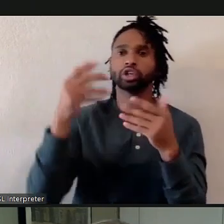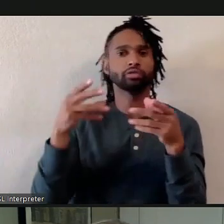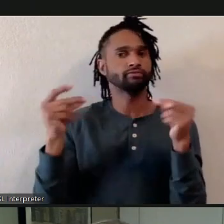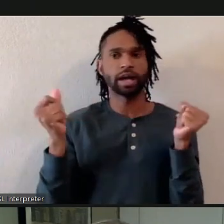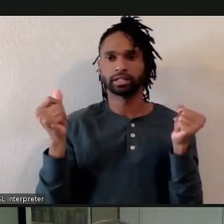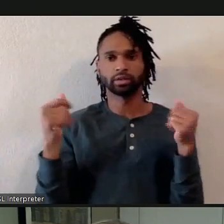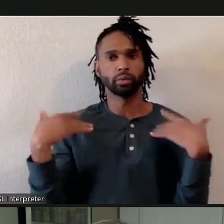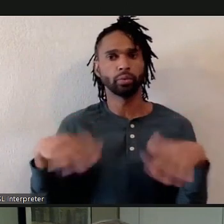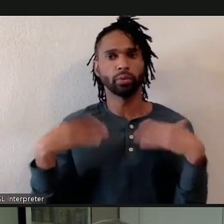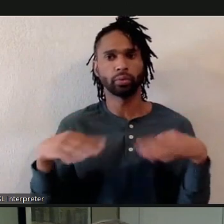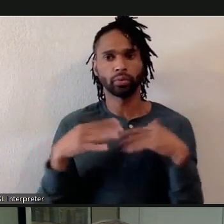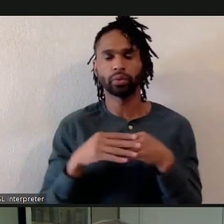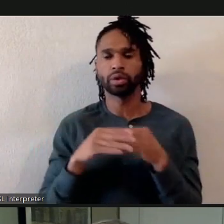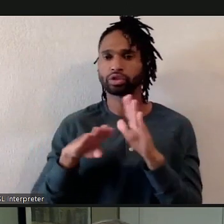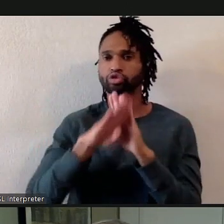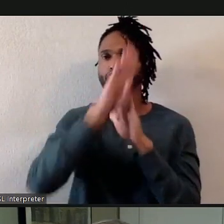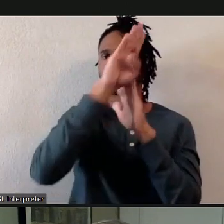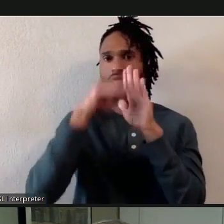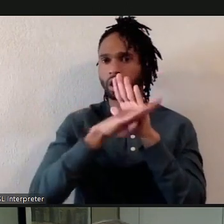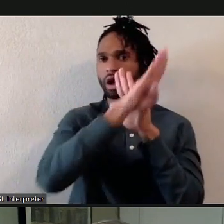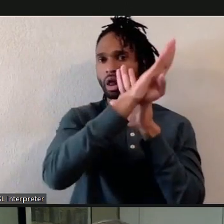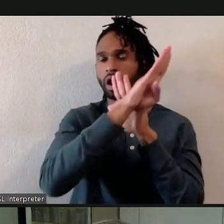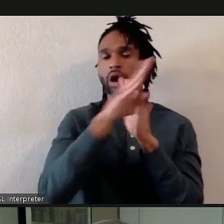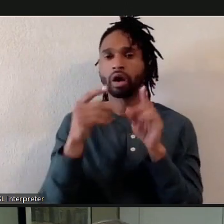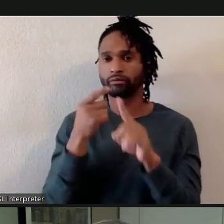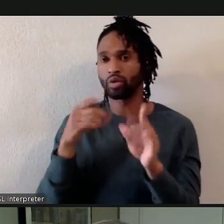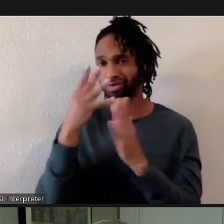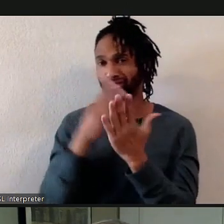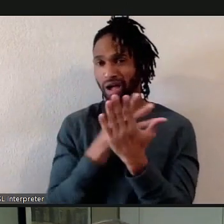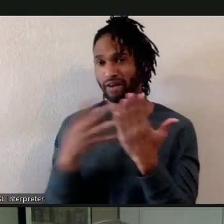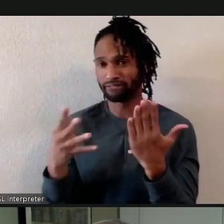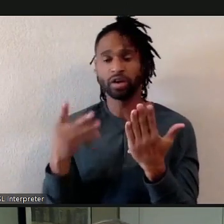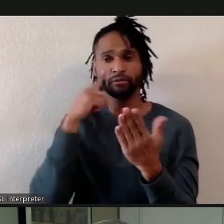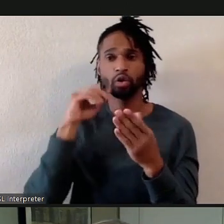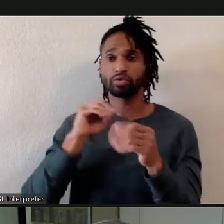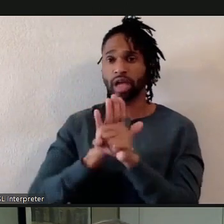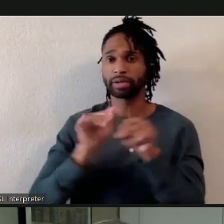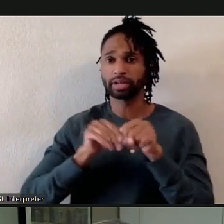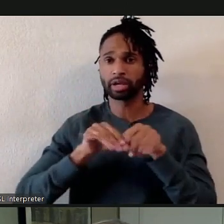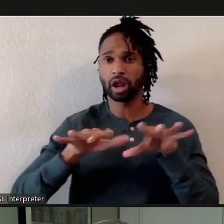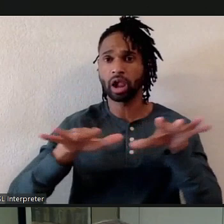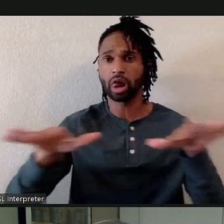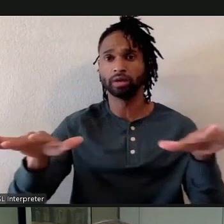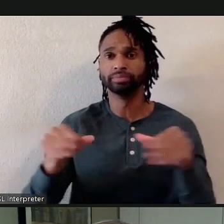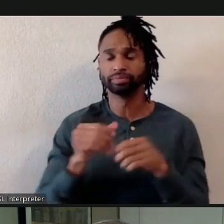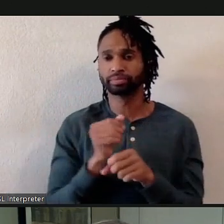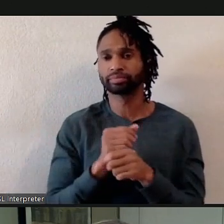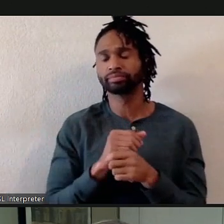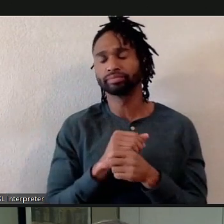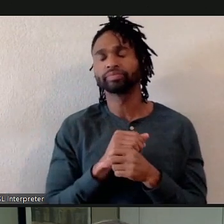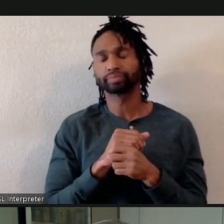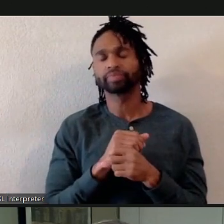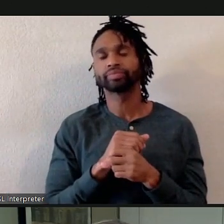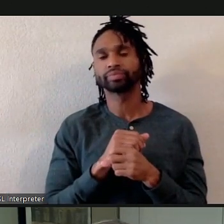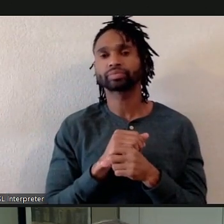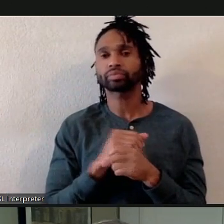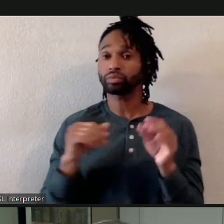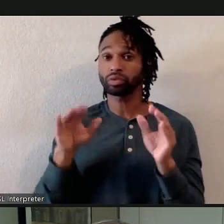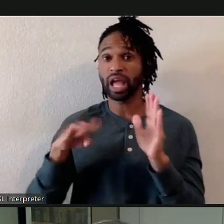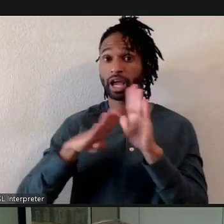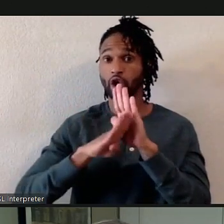these trajectories as the epidemic propagates. So the curve is going